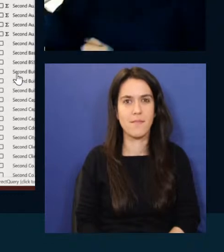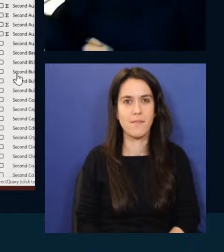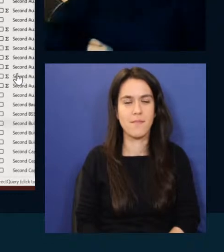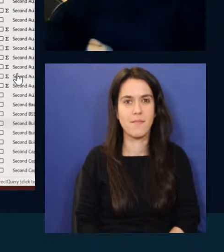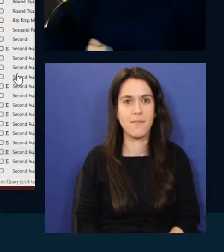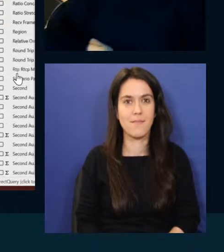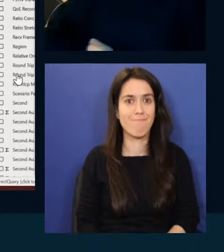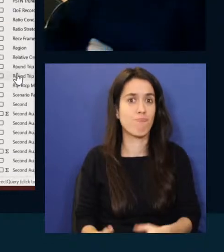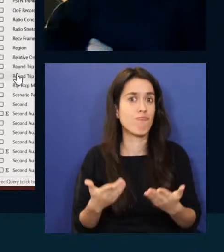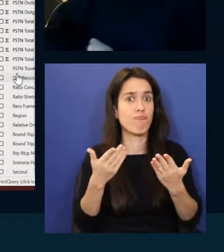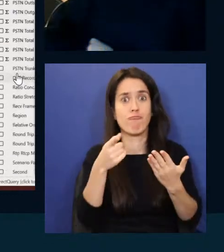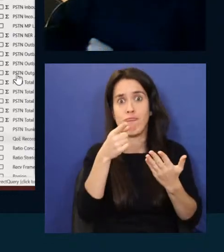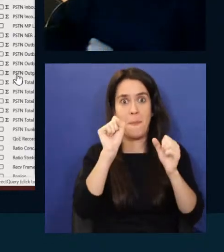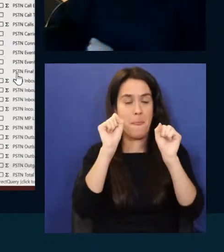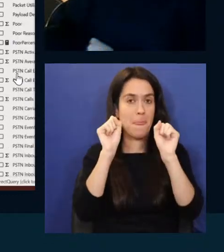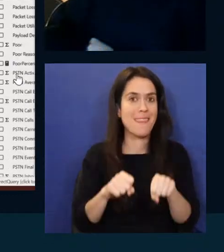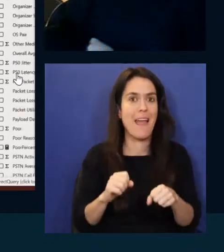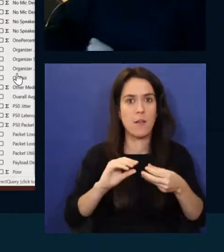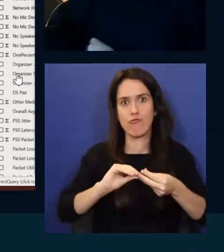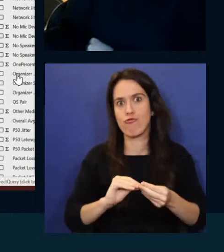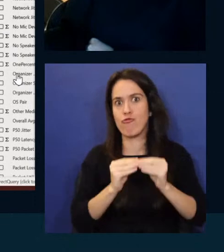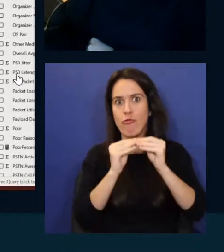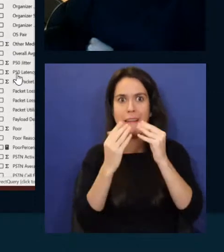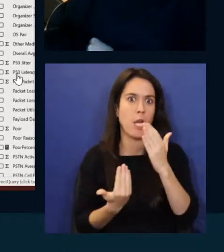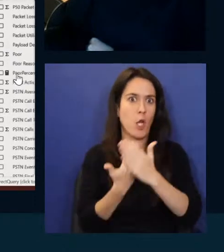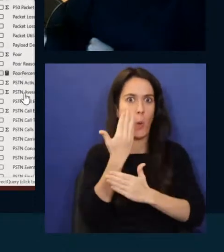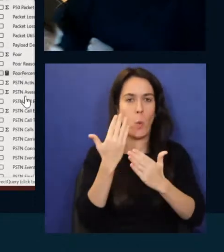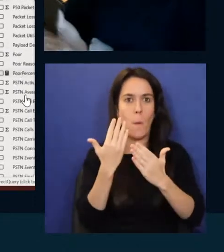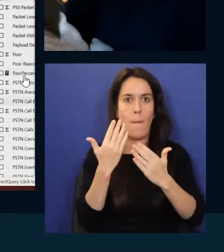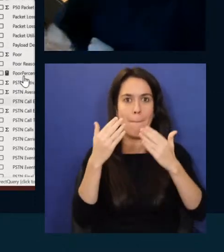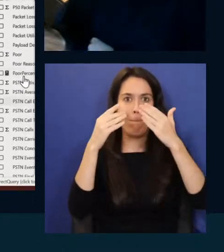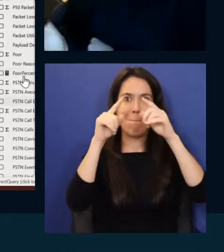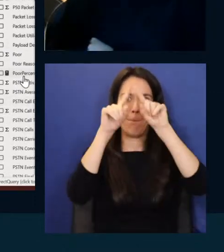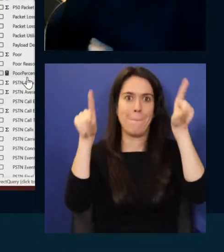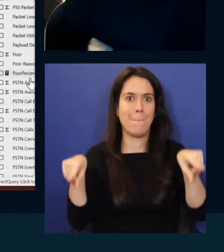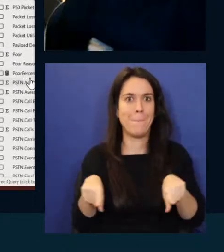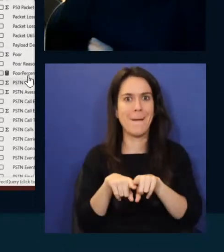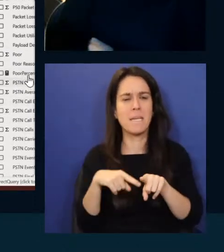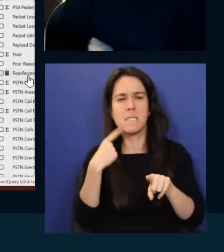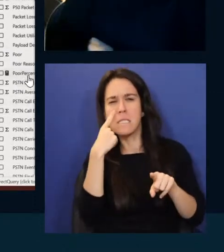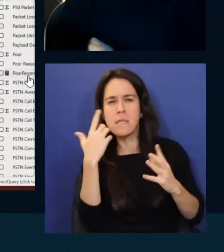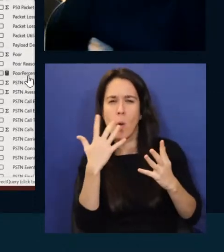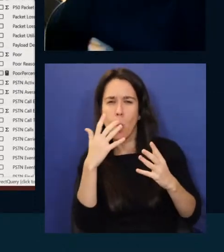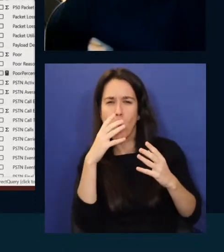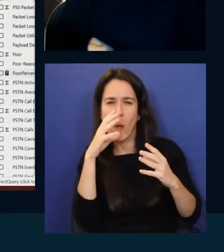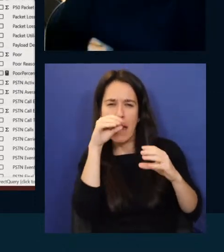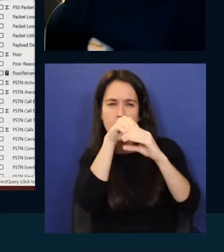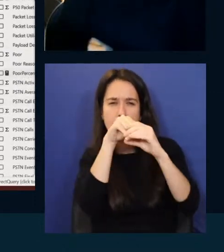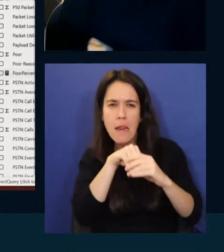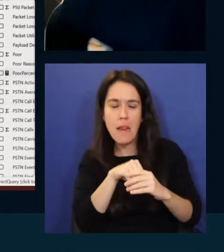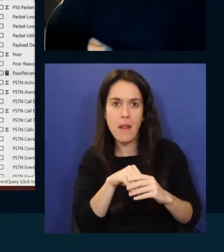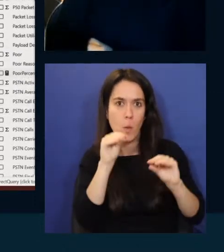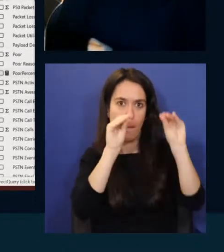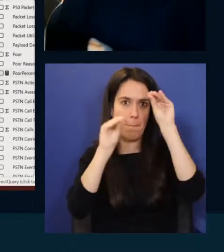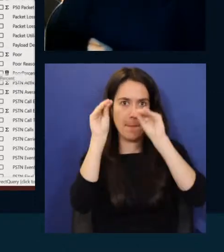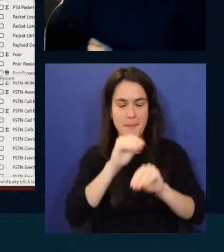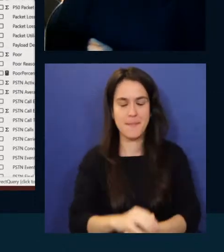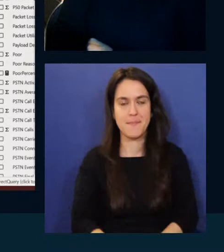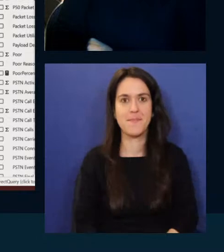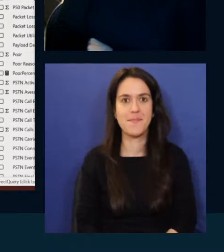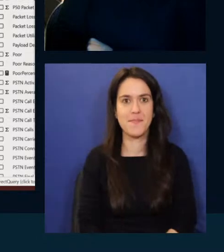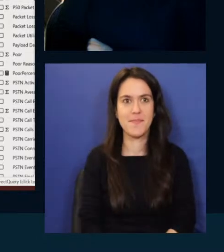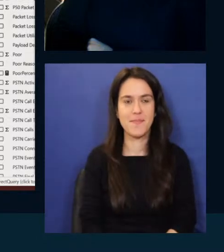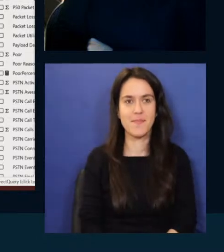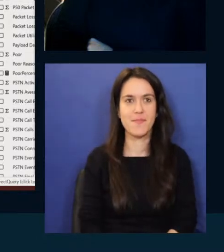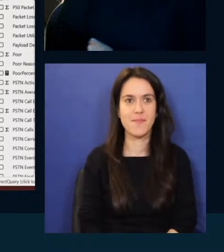can, of course, create a new page, and then you can try to find out what insights you're looking for.